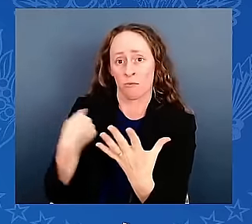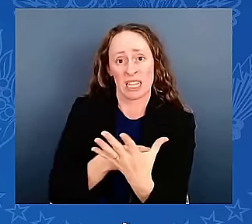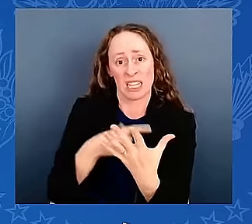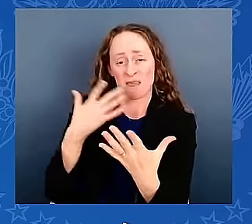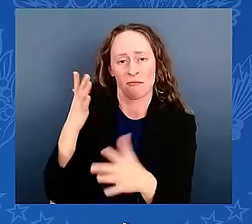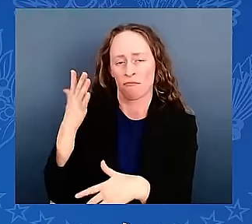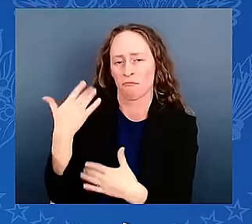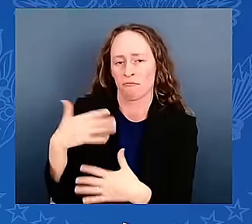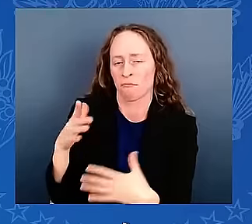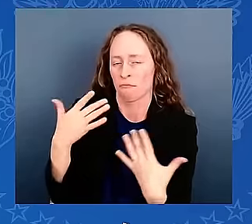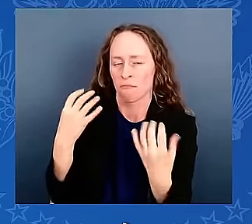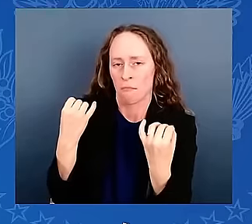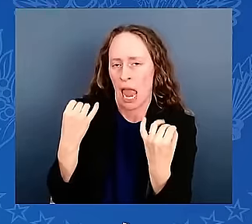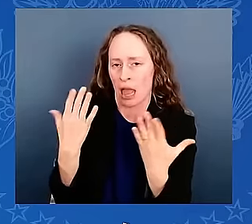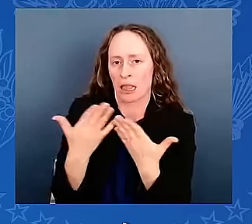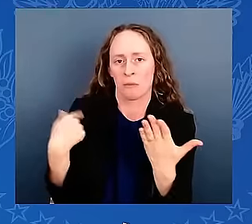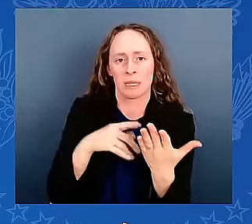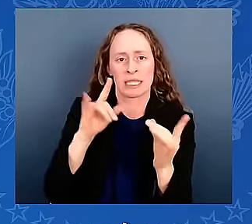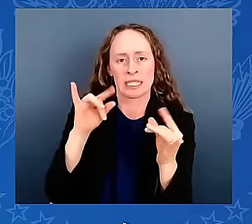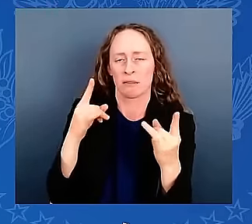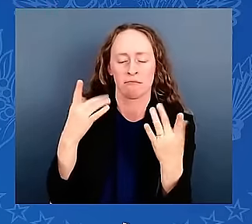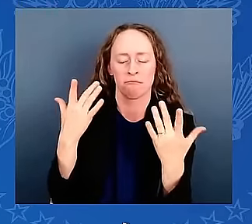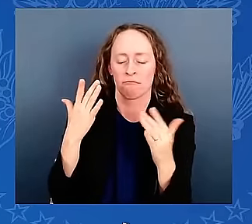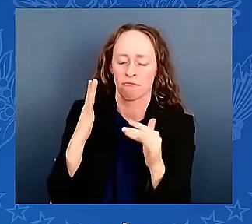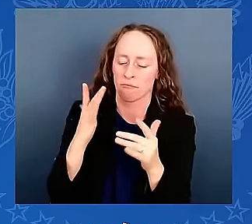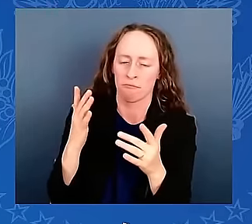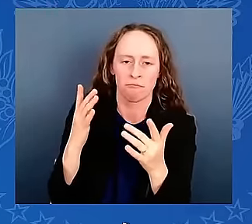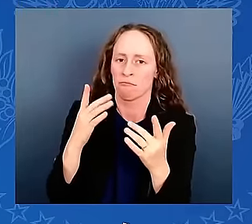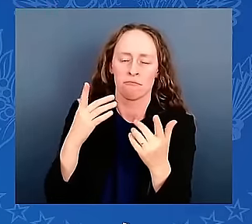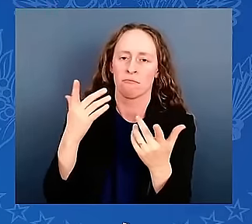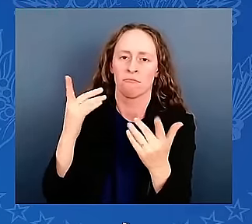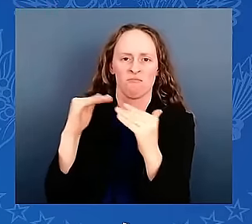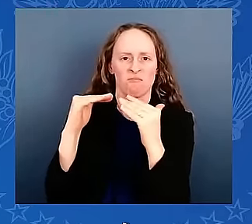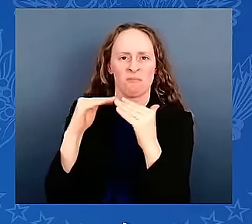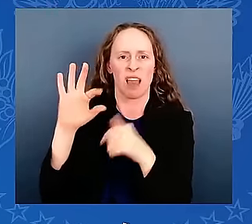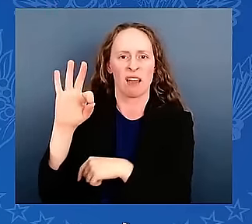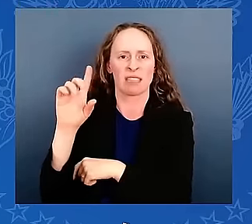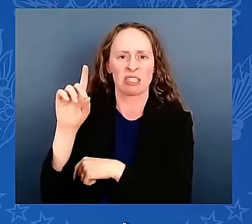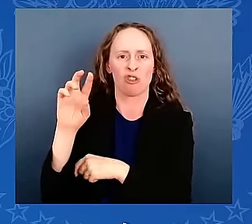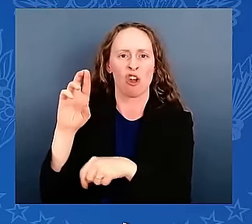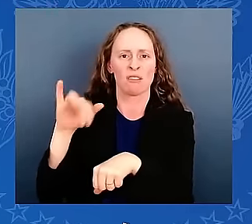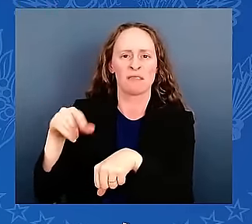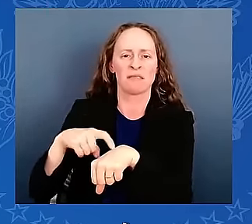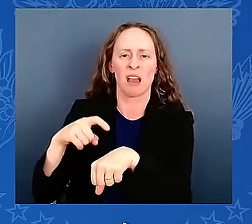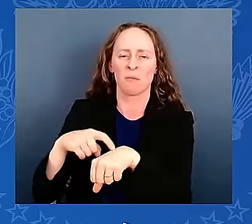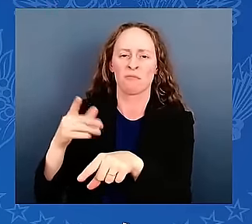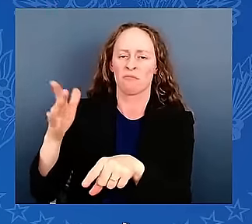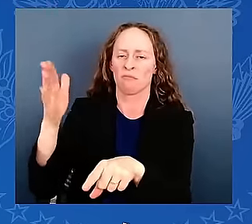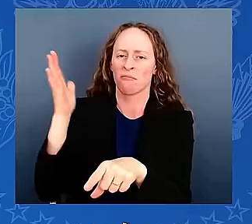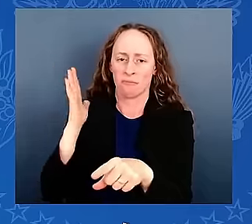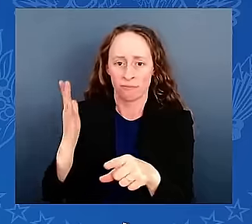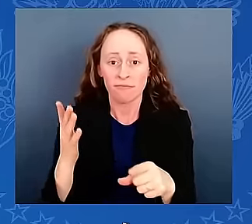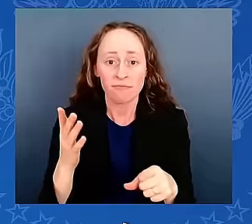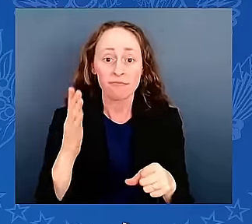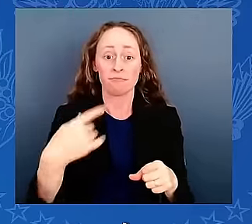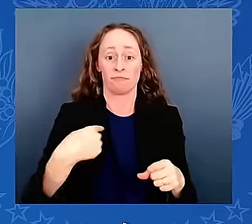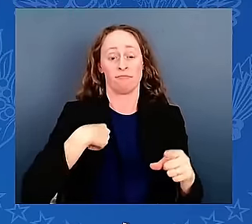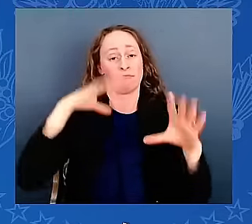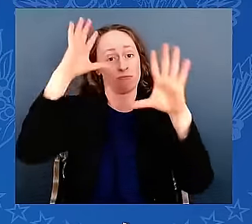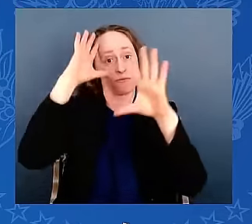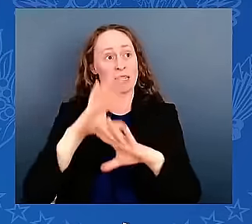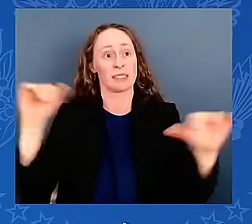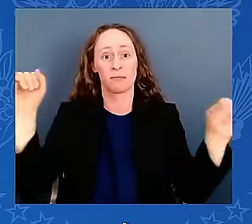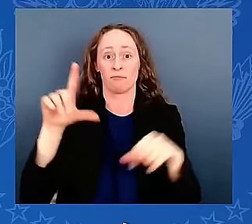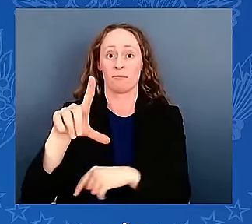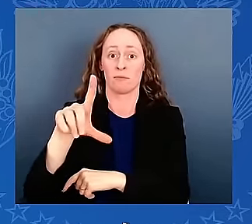Just think about where the black community was when I came into office. Think about how far the black community has come. But we still got a lot of way